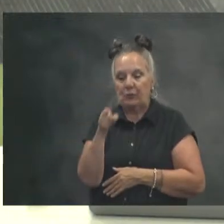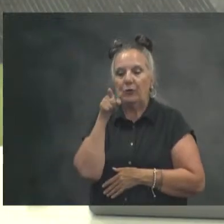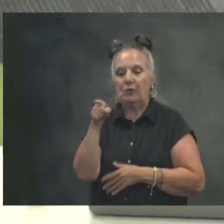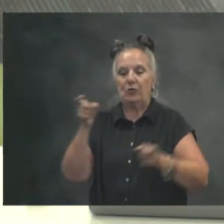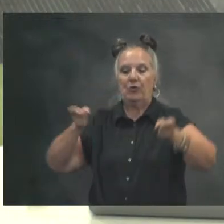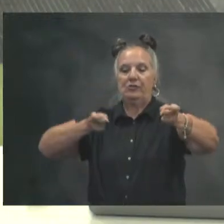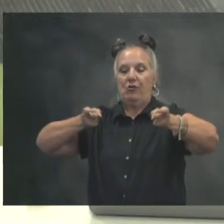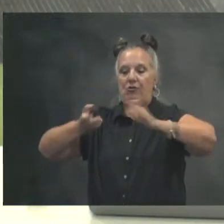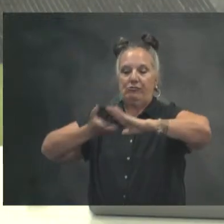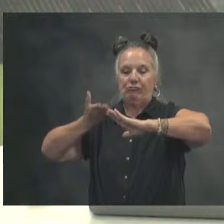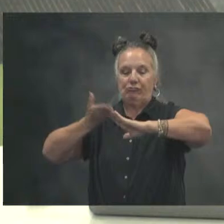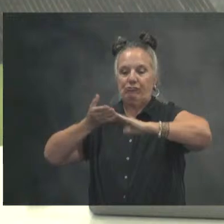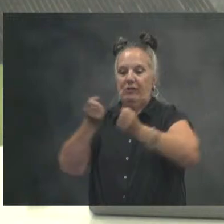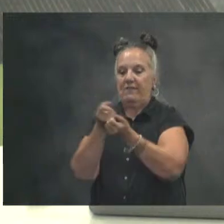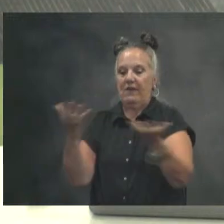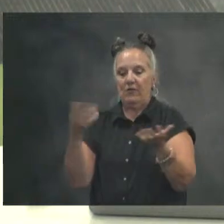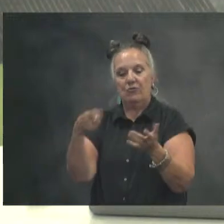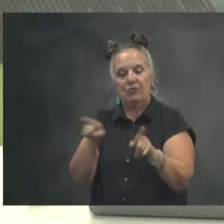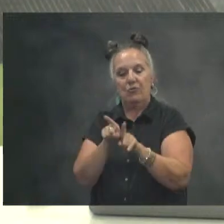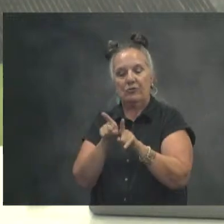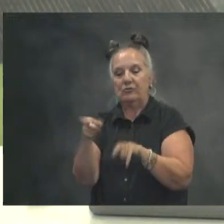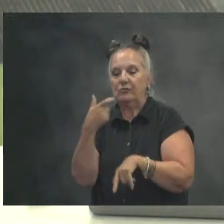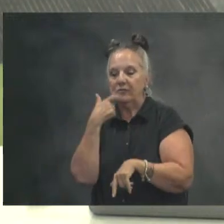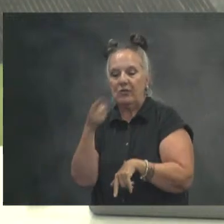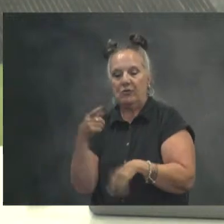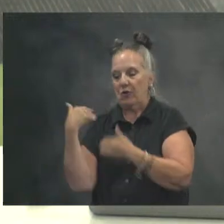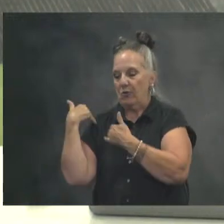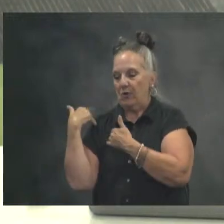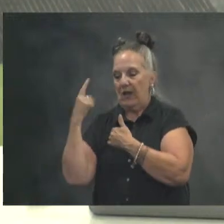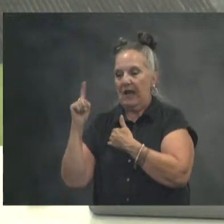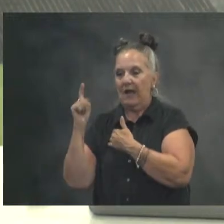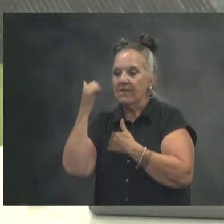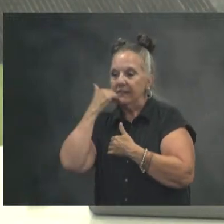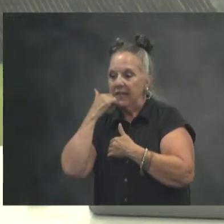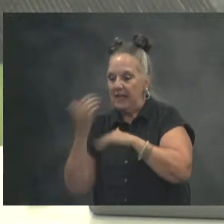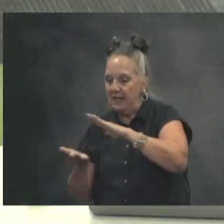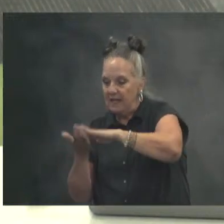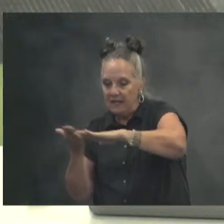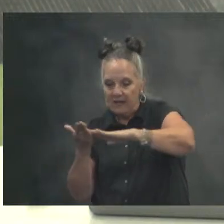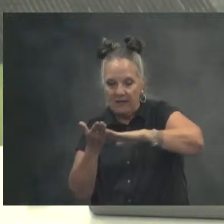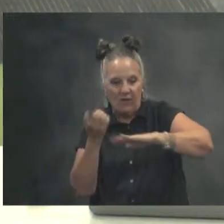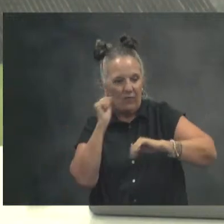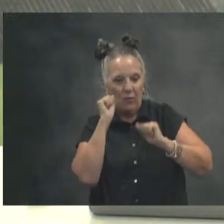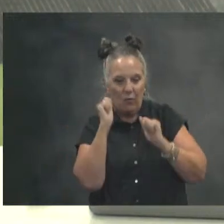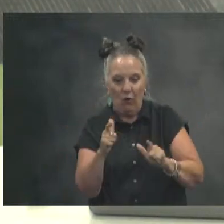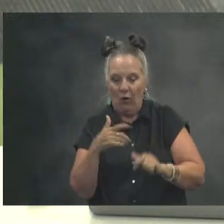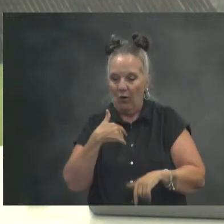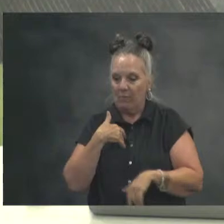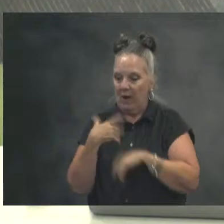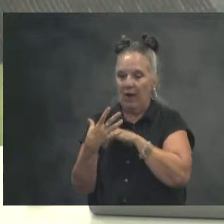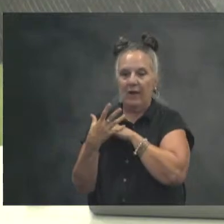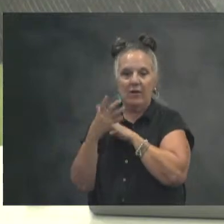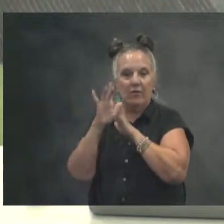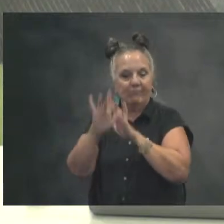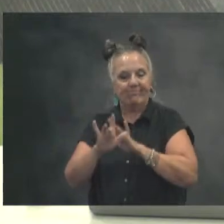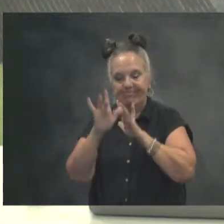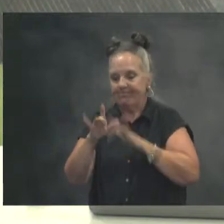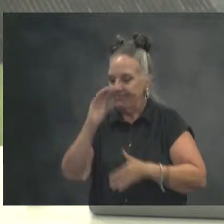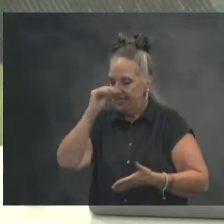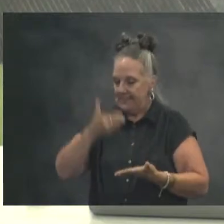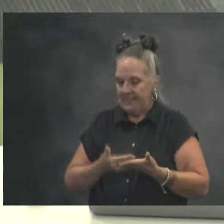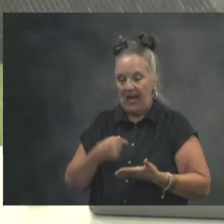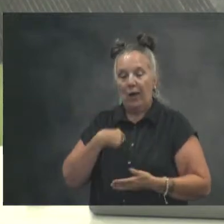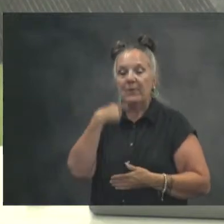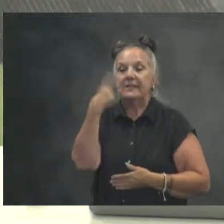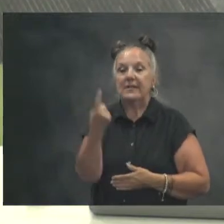charge of everything. You also said you're not responsible for the day-to-day operations that led to all the poor treatment that my son suffered through. Well, let me tell